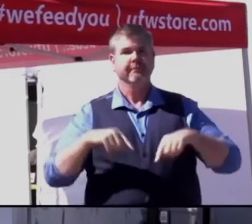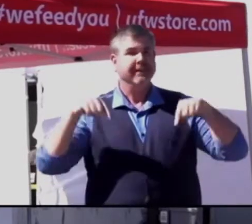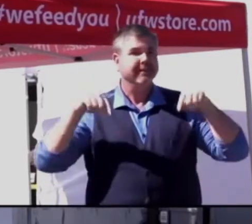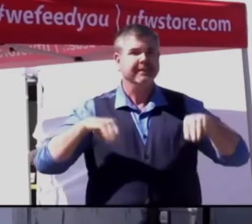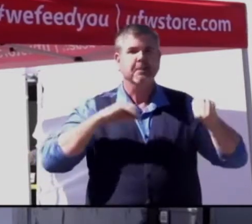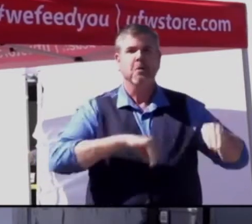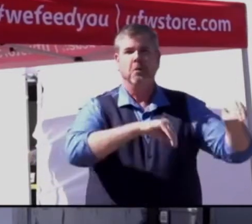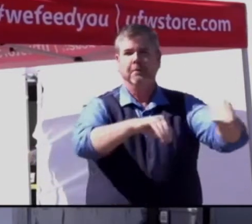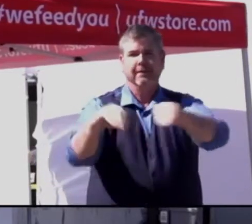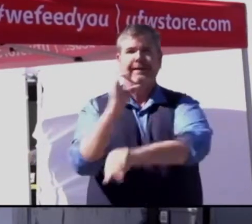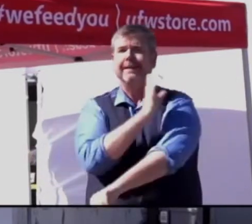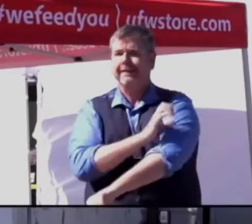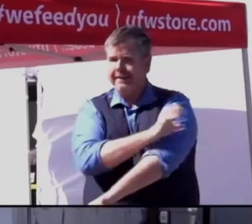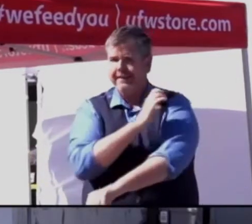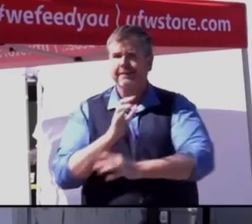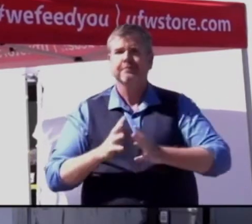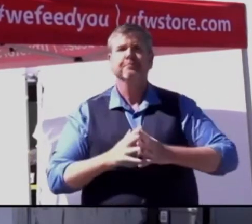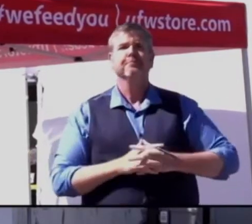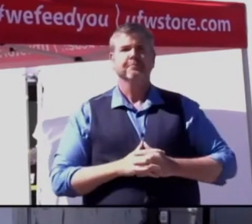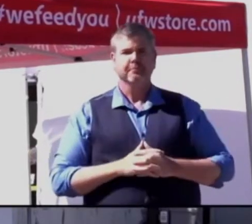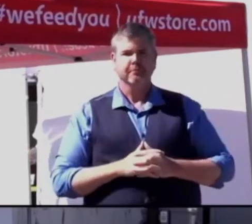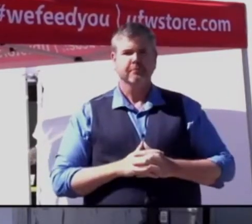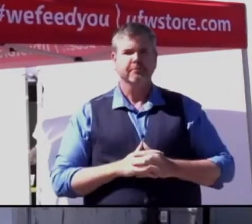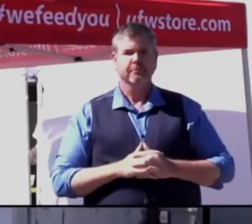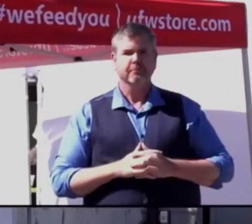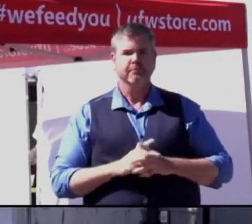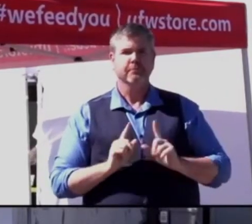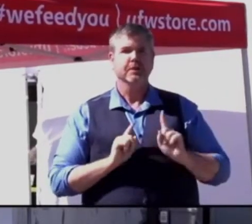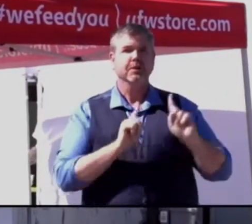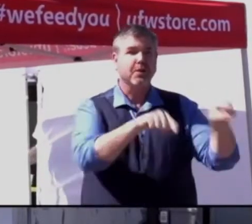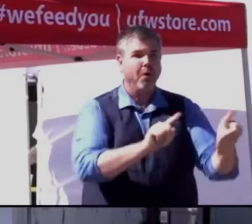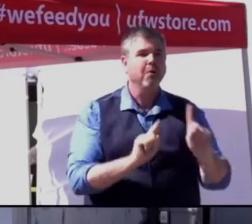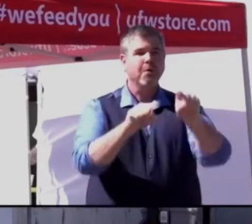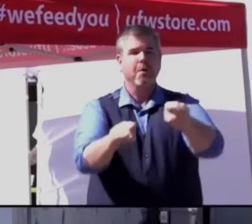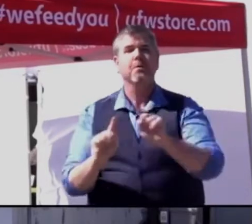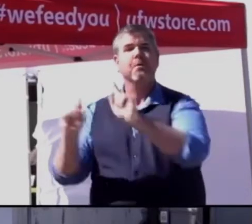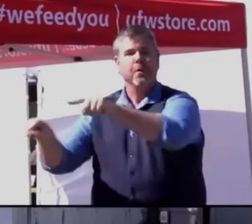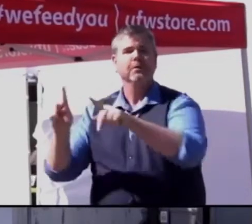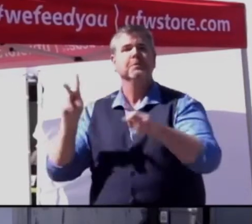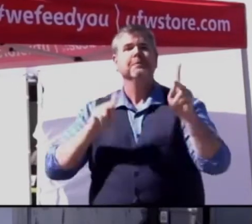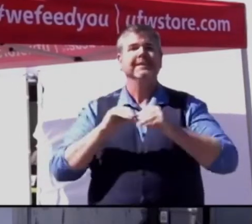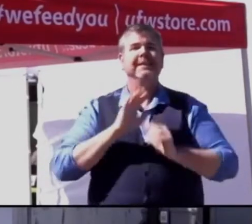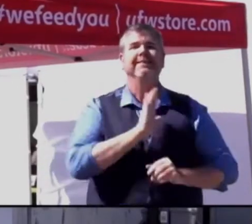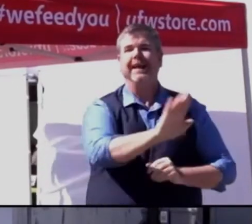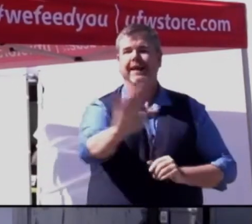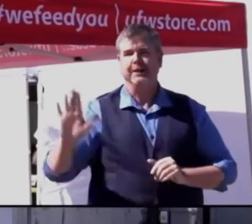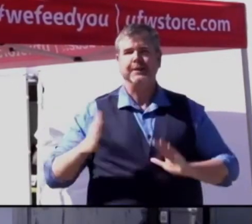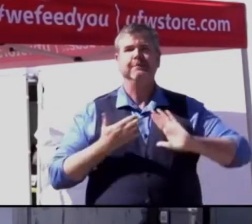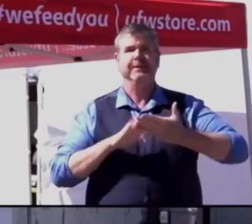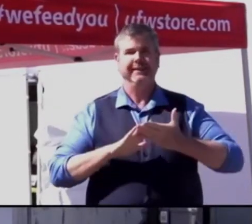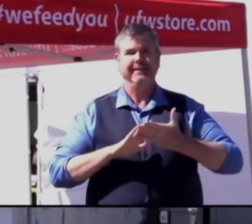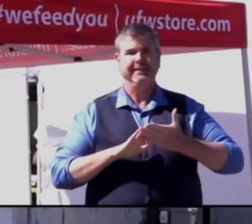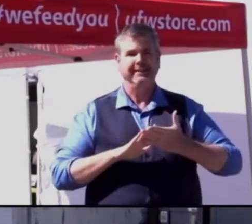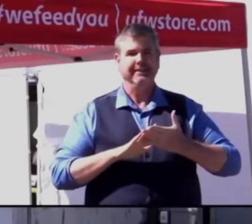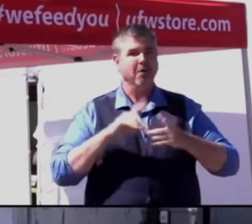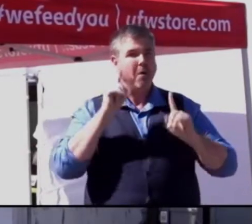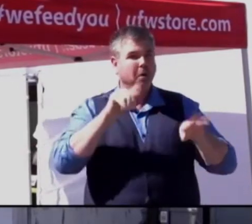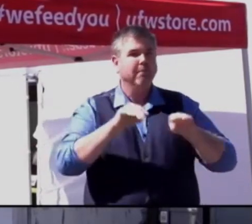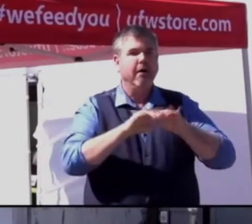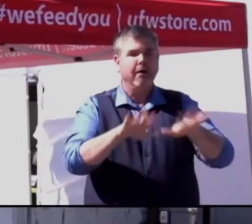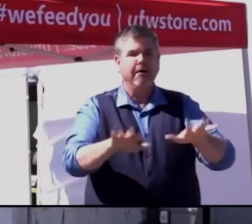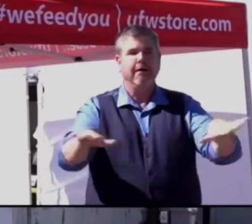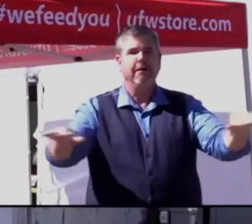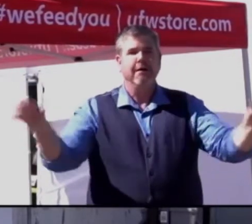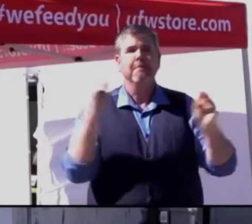meet people where they work and where they live, this is how we will get ourselves out of this